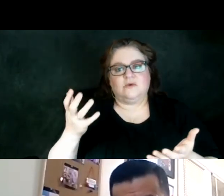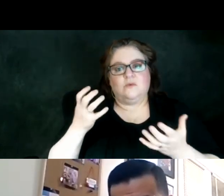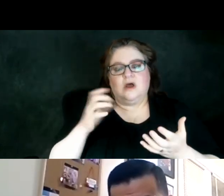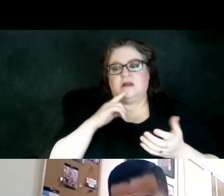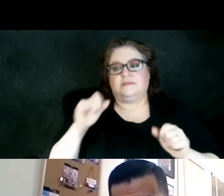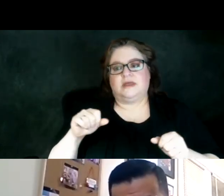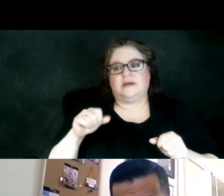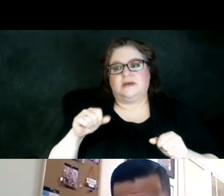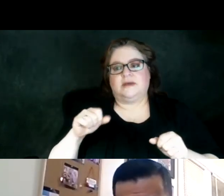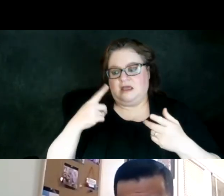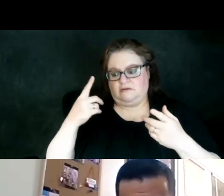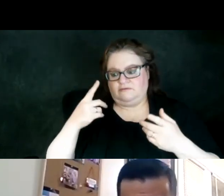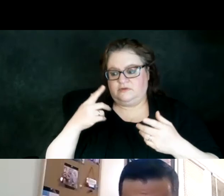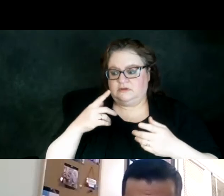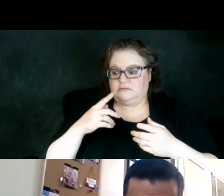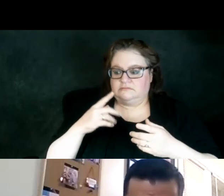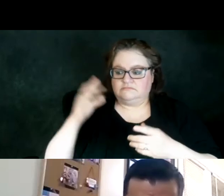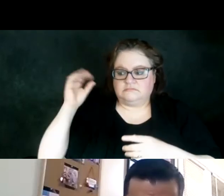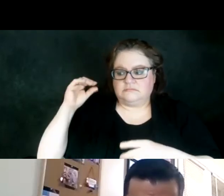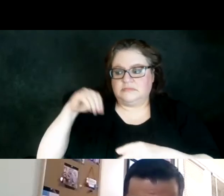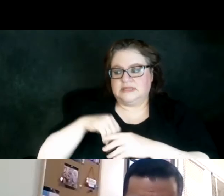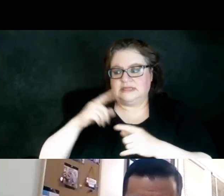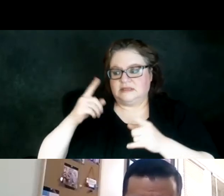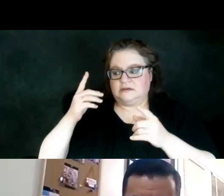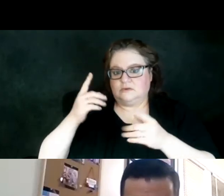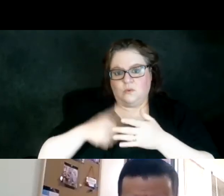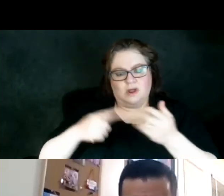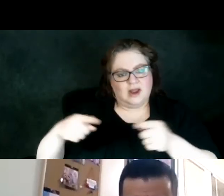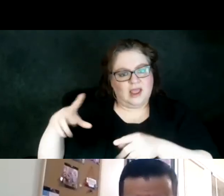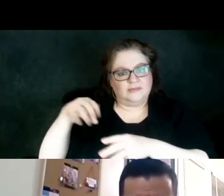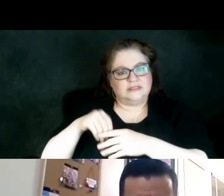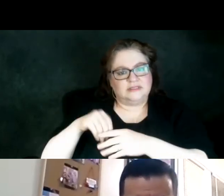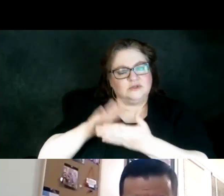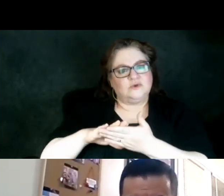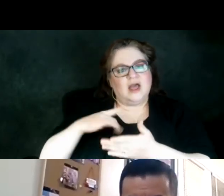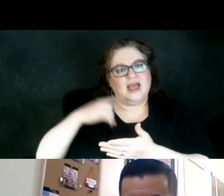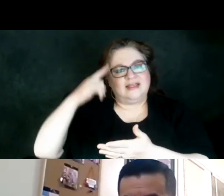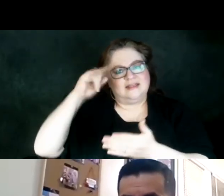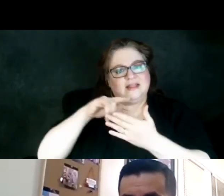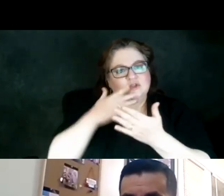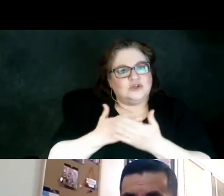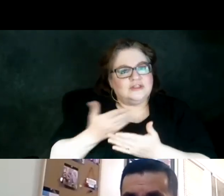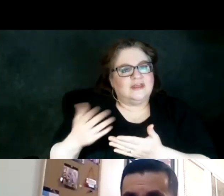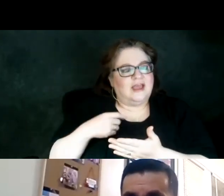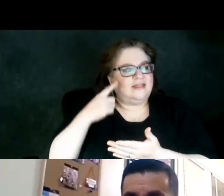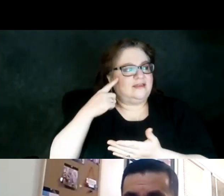have a say in what happens in their school. I think that's a good thing. I think